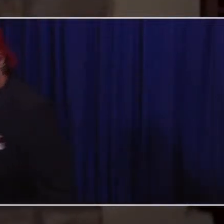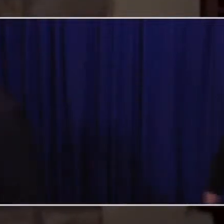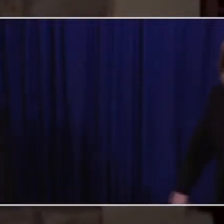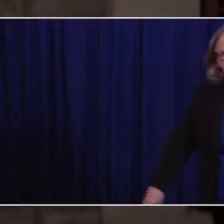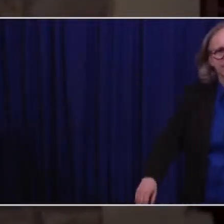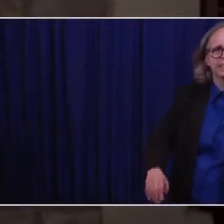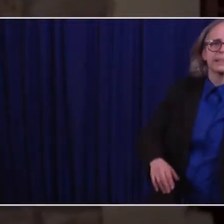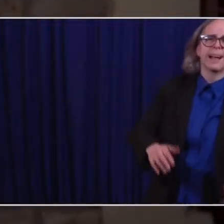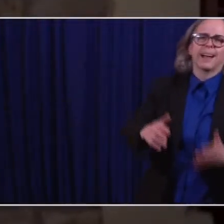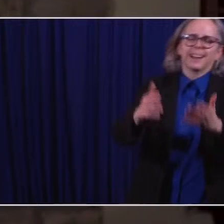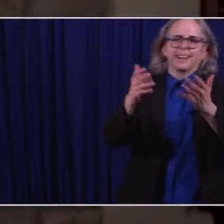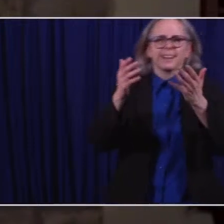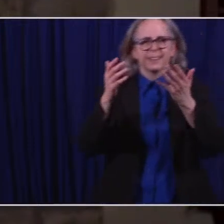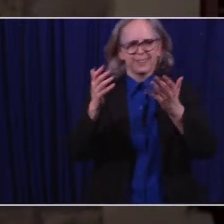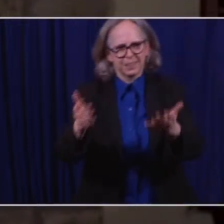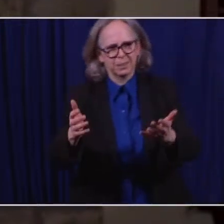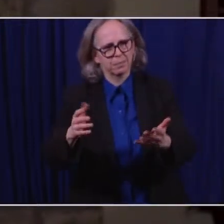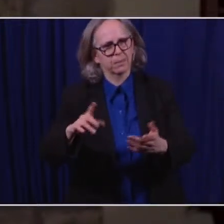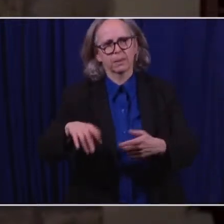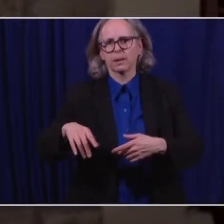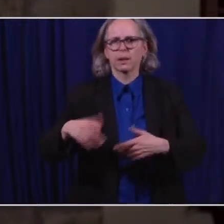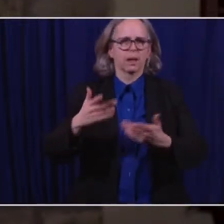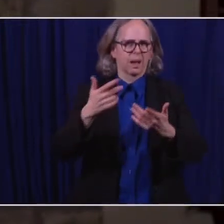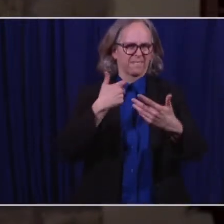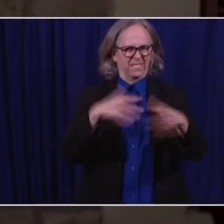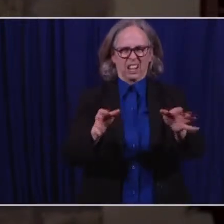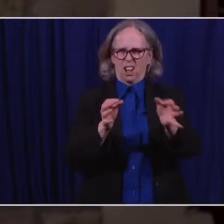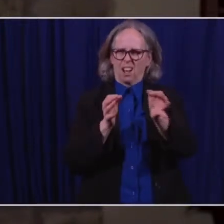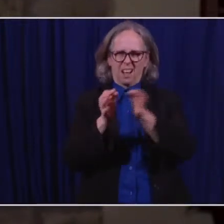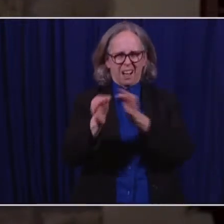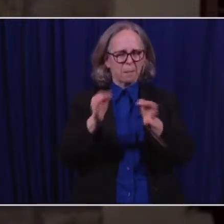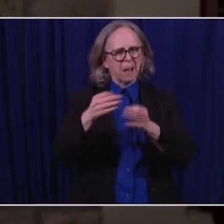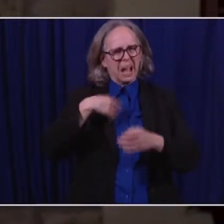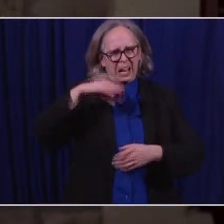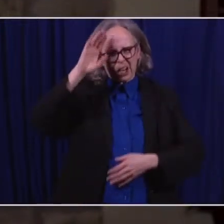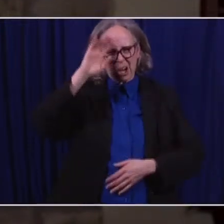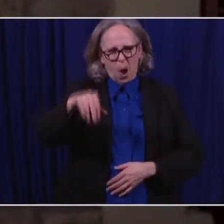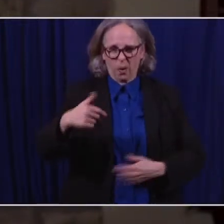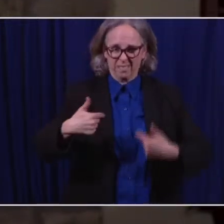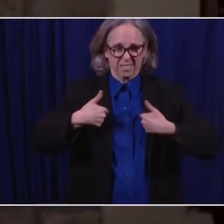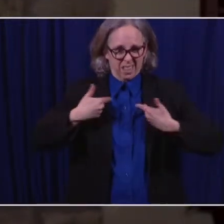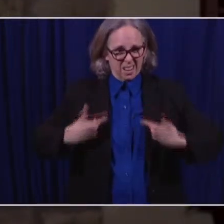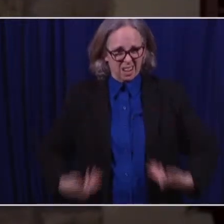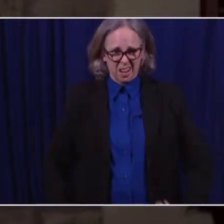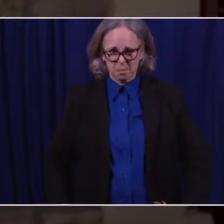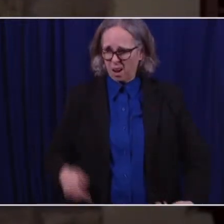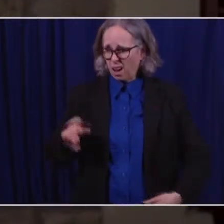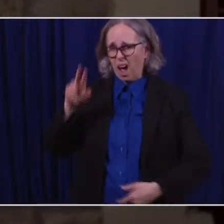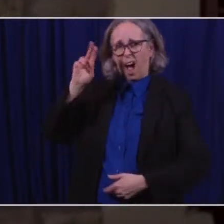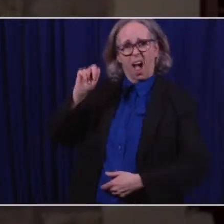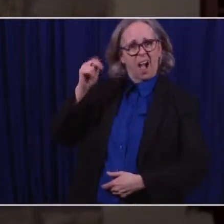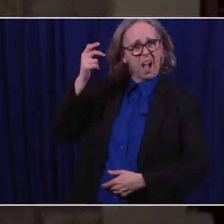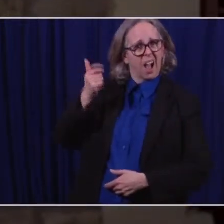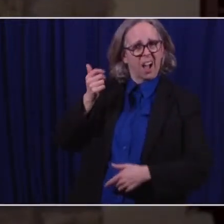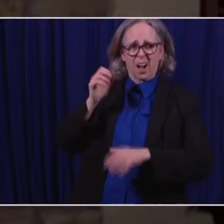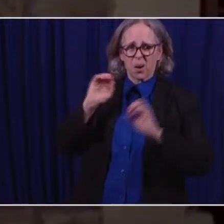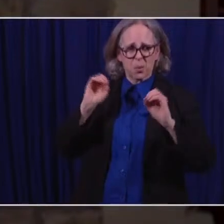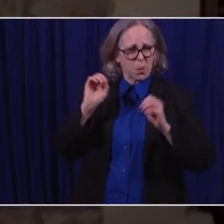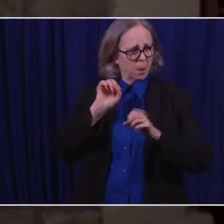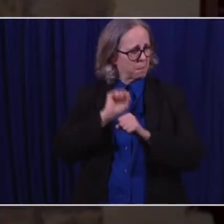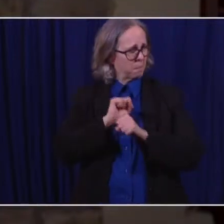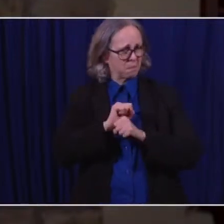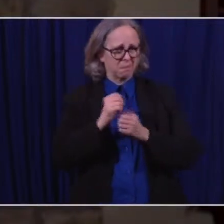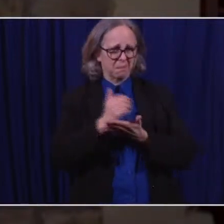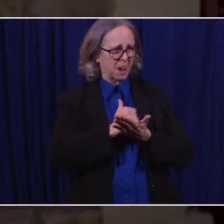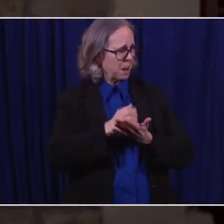clearly, if I'm unemployed and I don't get my check and state doesn't get it